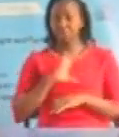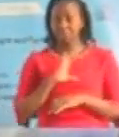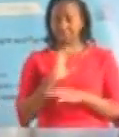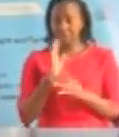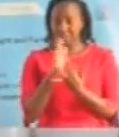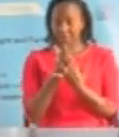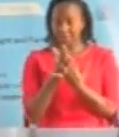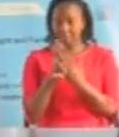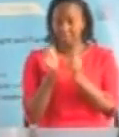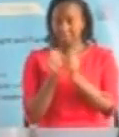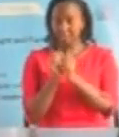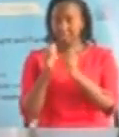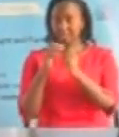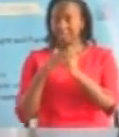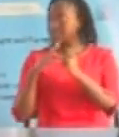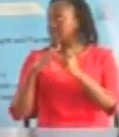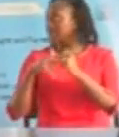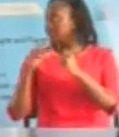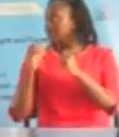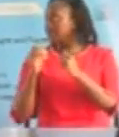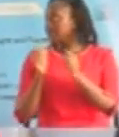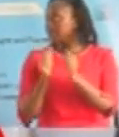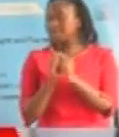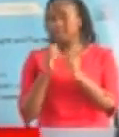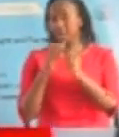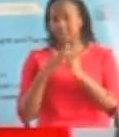between 1970 and 1985,